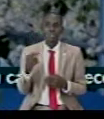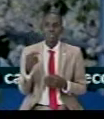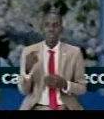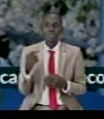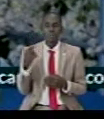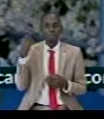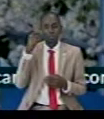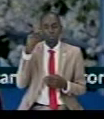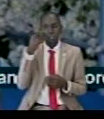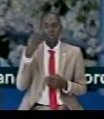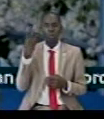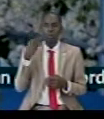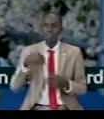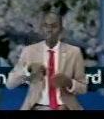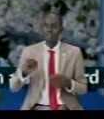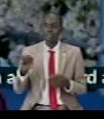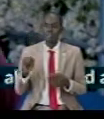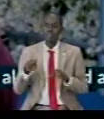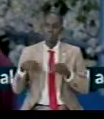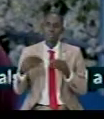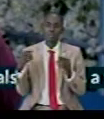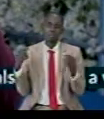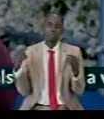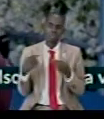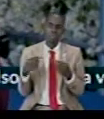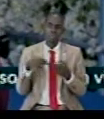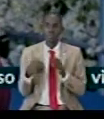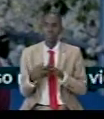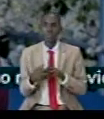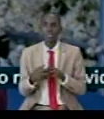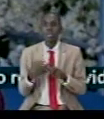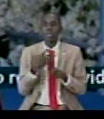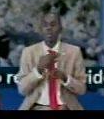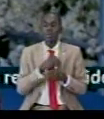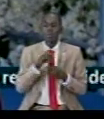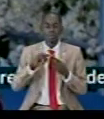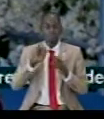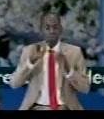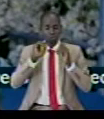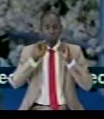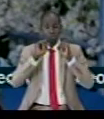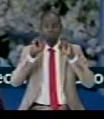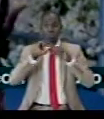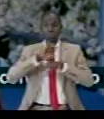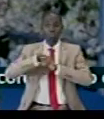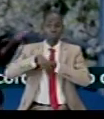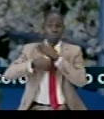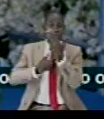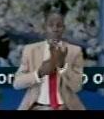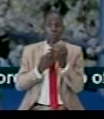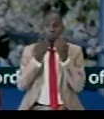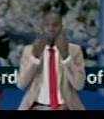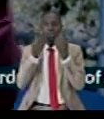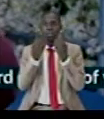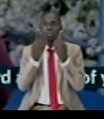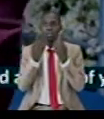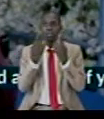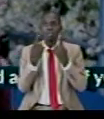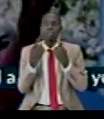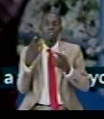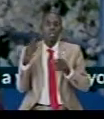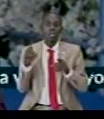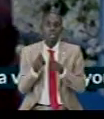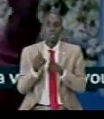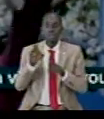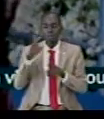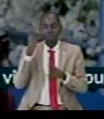like that. But when I woke up this morning, I began to feel some pain from the eye inside. That was what got me up this morning. And as I was